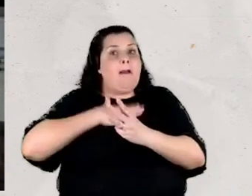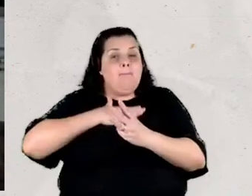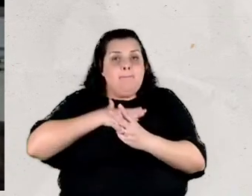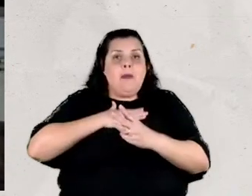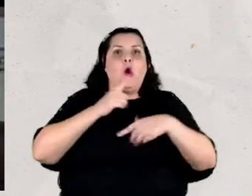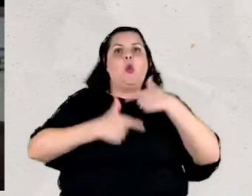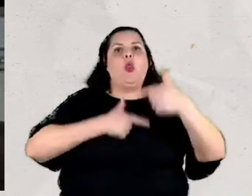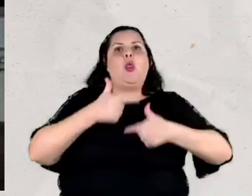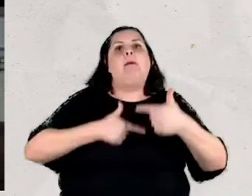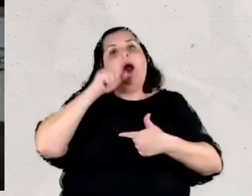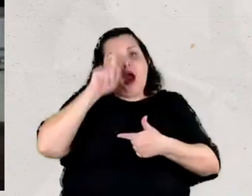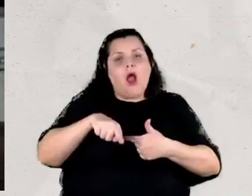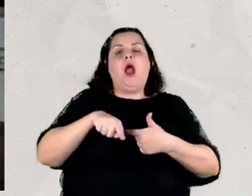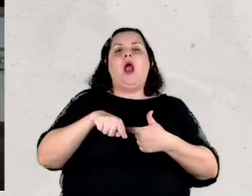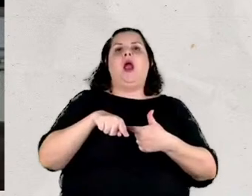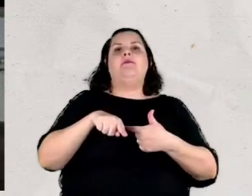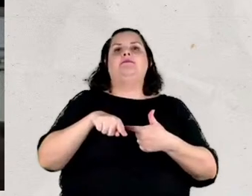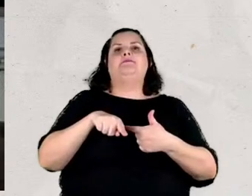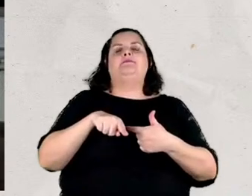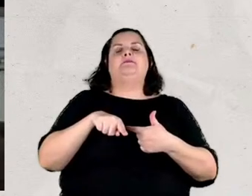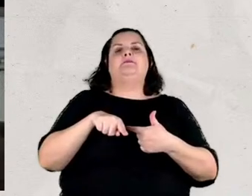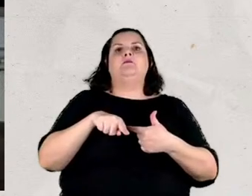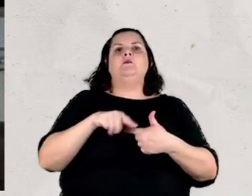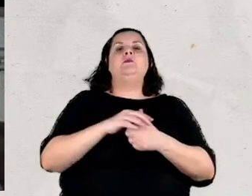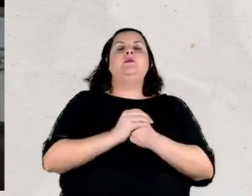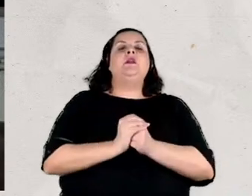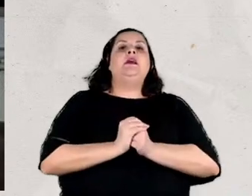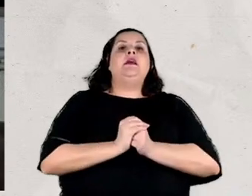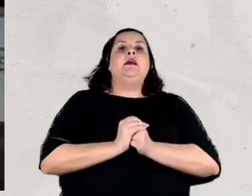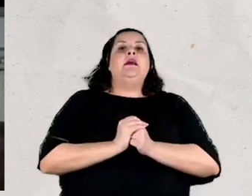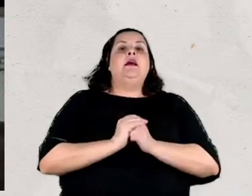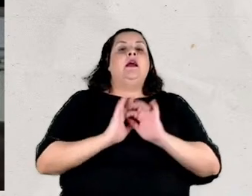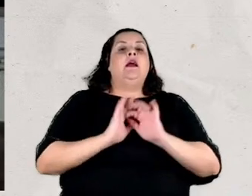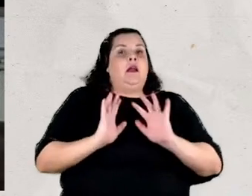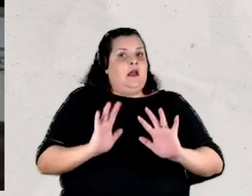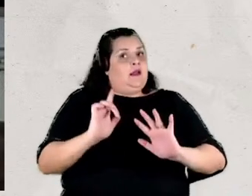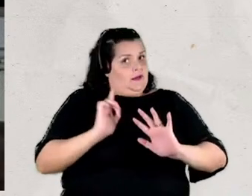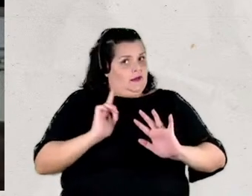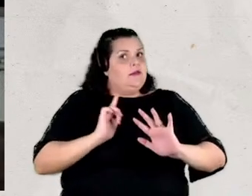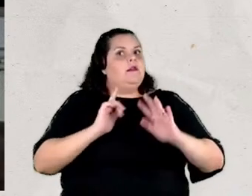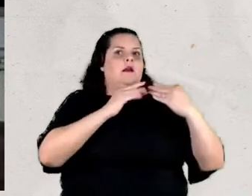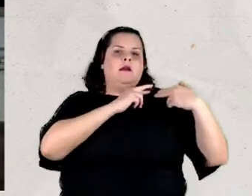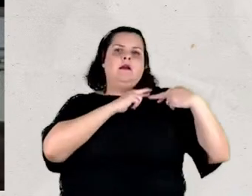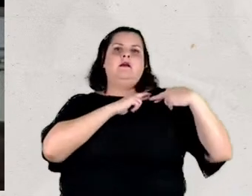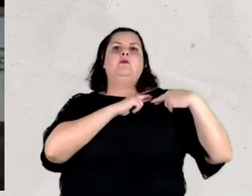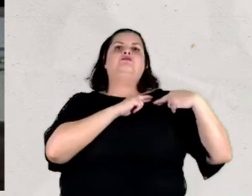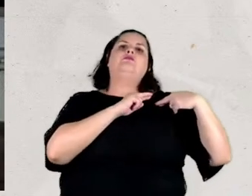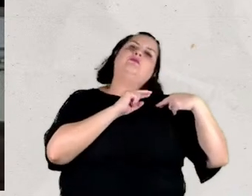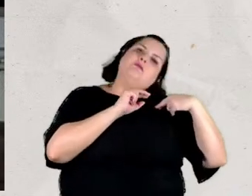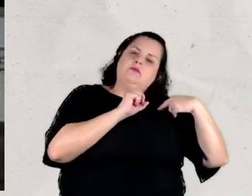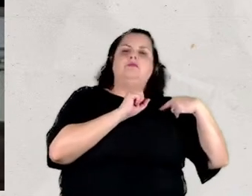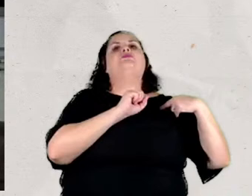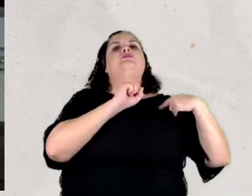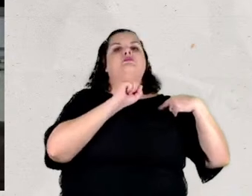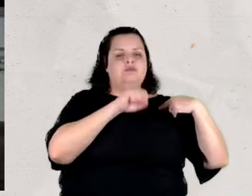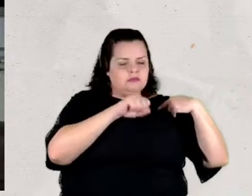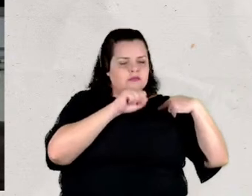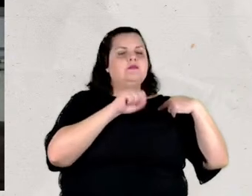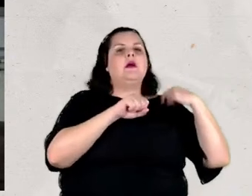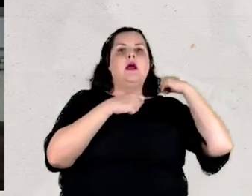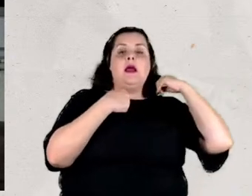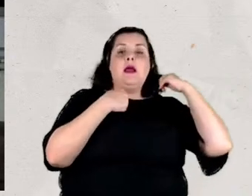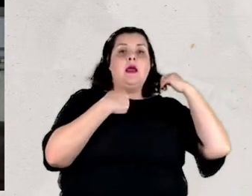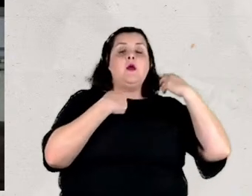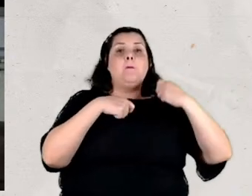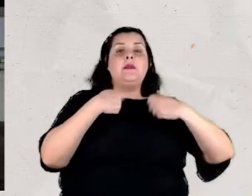But I do have a responsibility to try to explain to my neighbors who we are and what they're not understanding